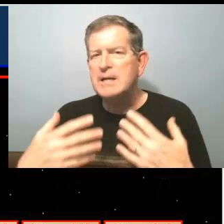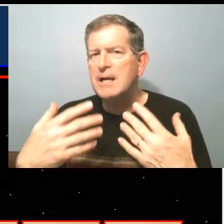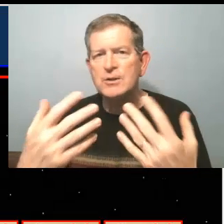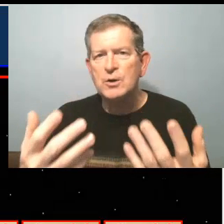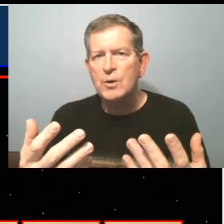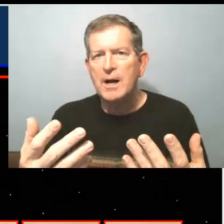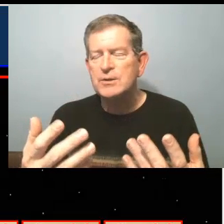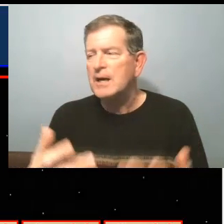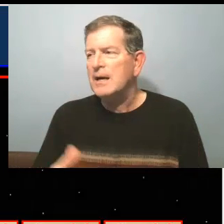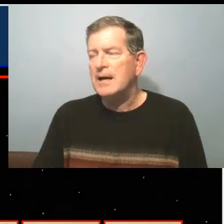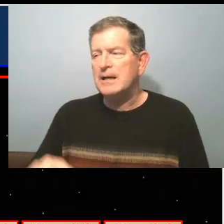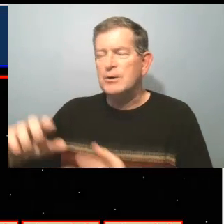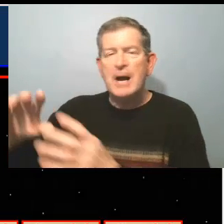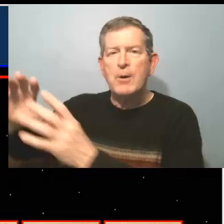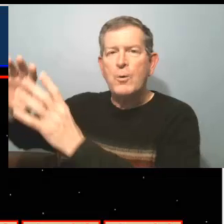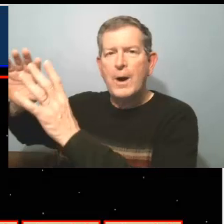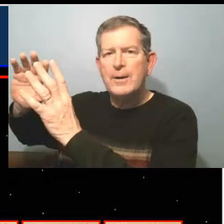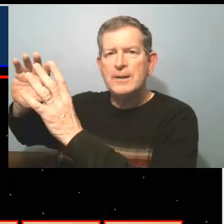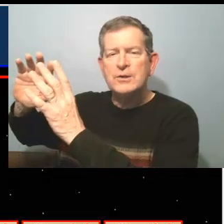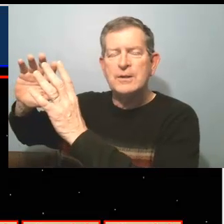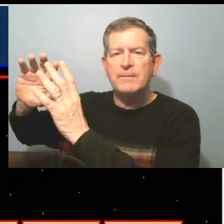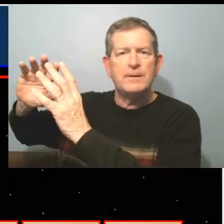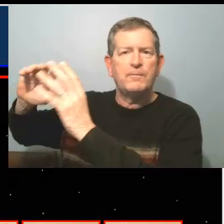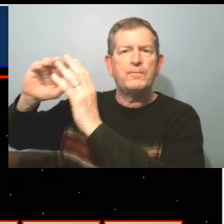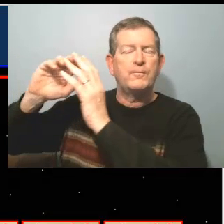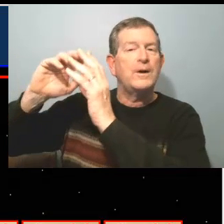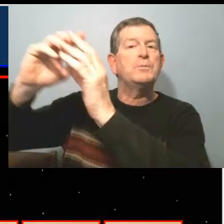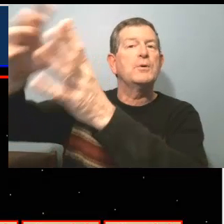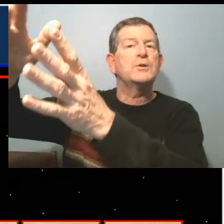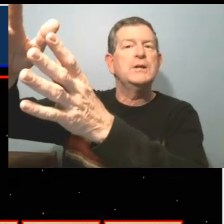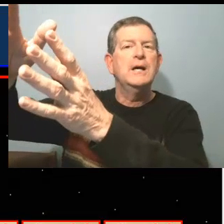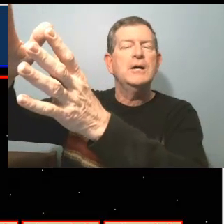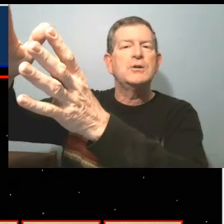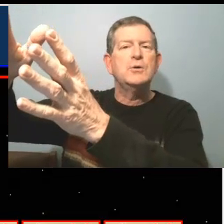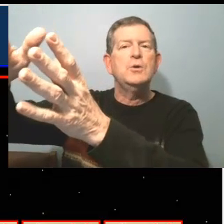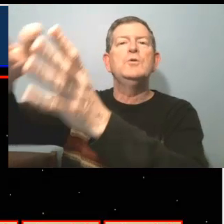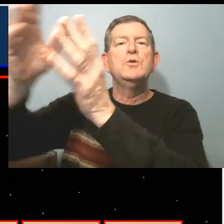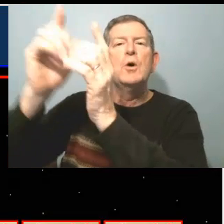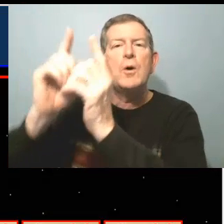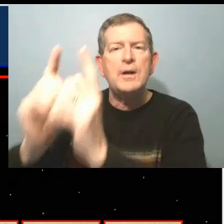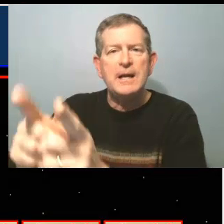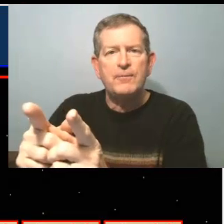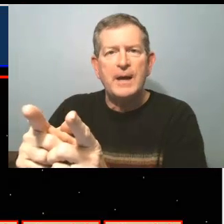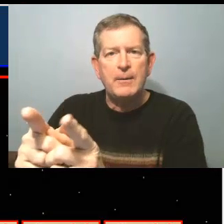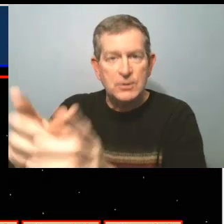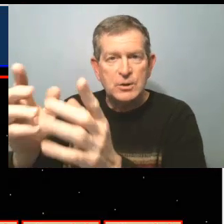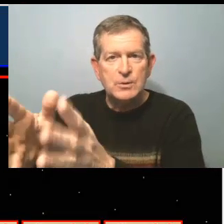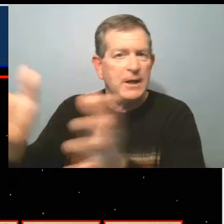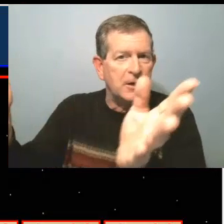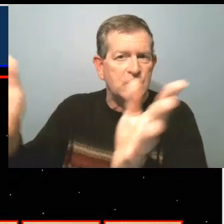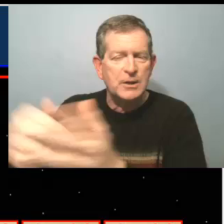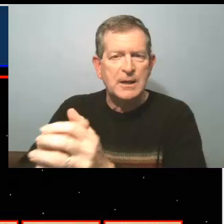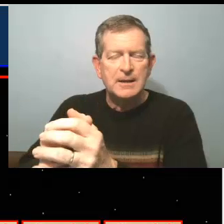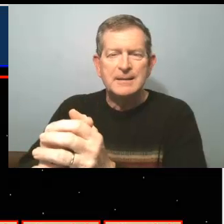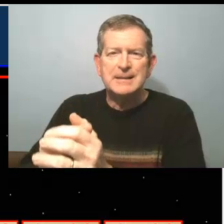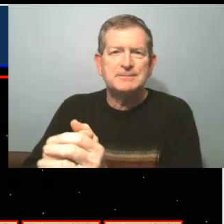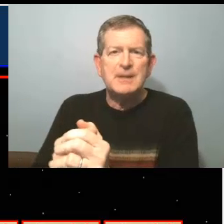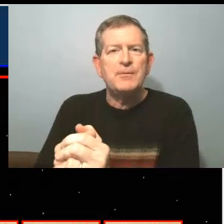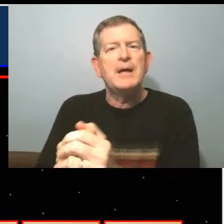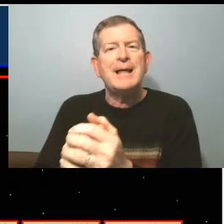you can get your ideas across and you're not requiring the French person to use your native language, to use